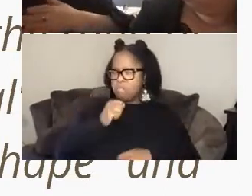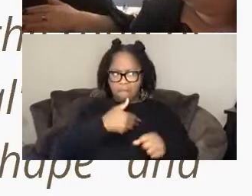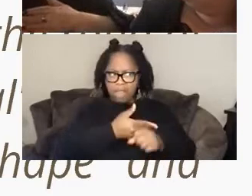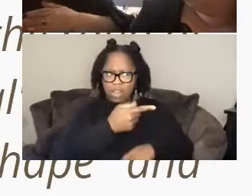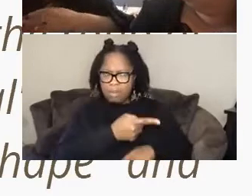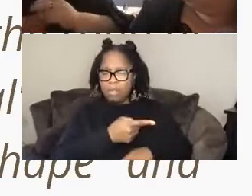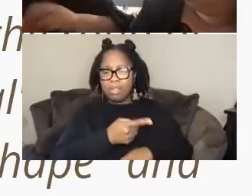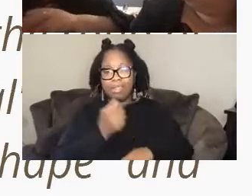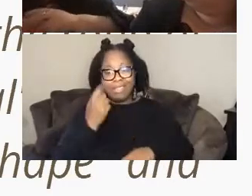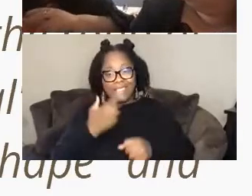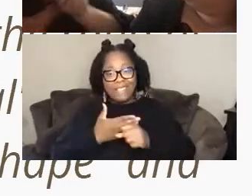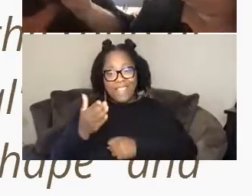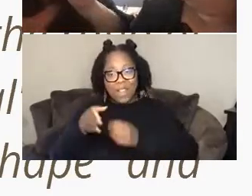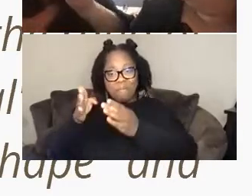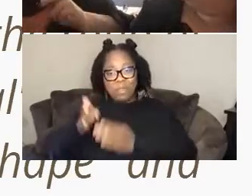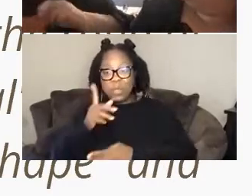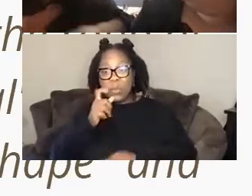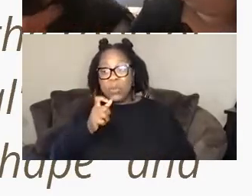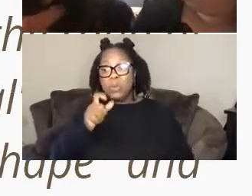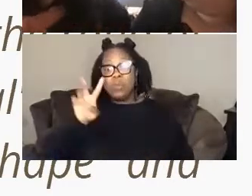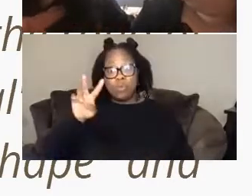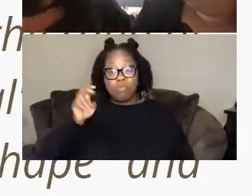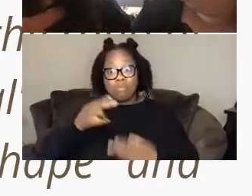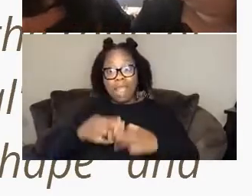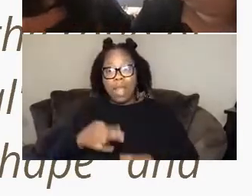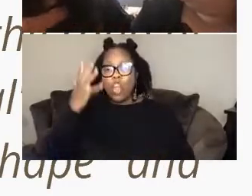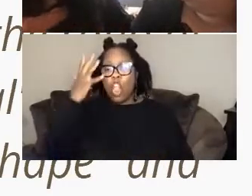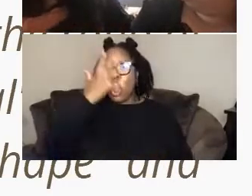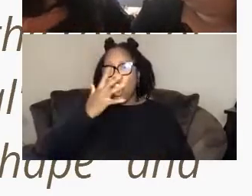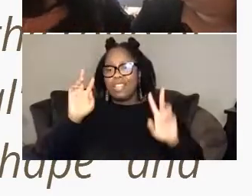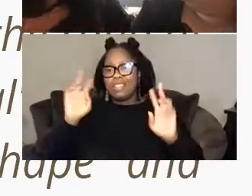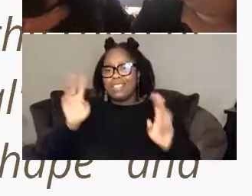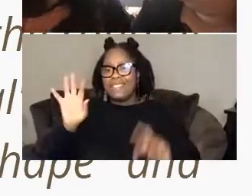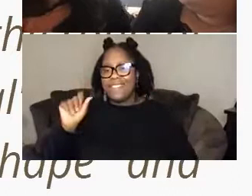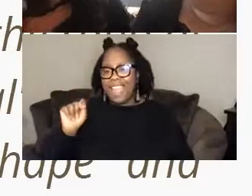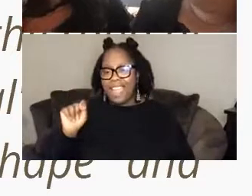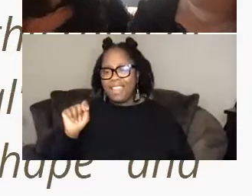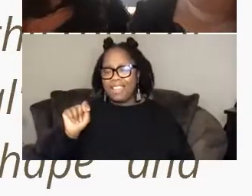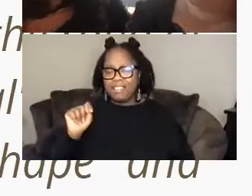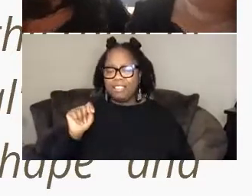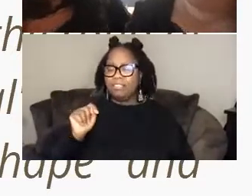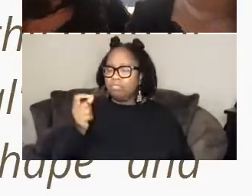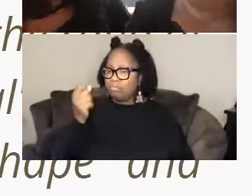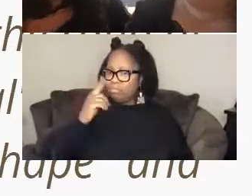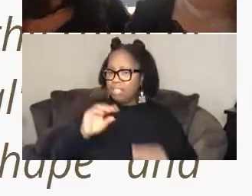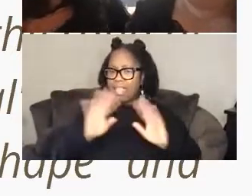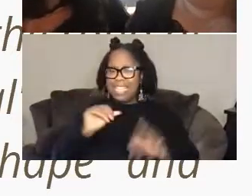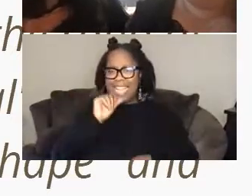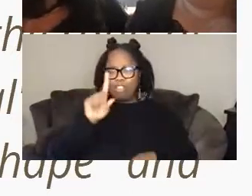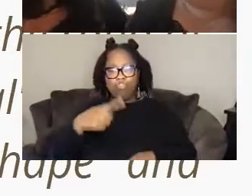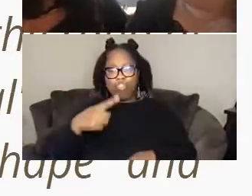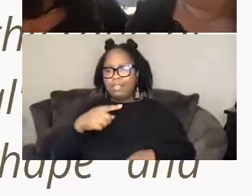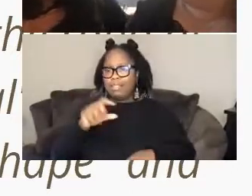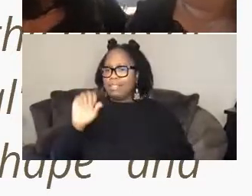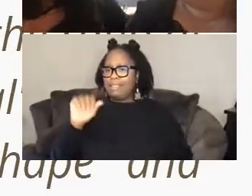a 200-pound person who looks fat. So you want to be really clear that it's not just the number on the scale, it's not just